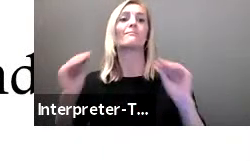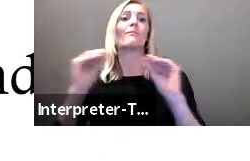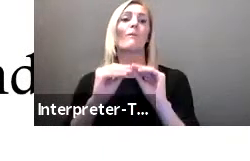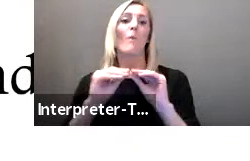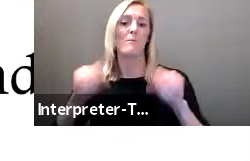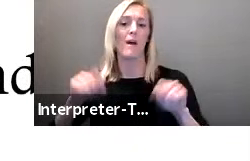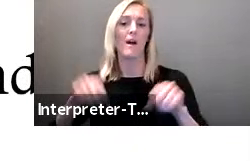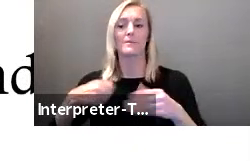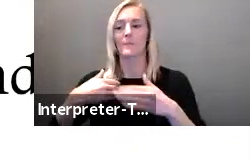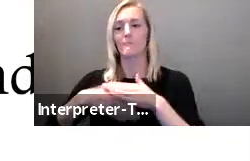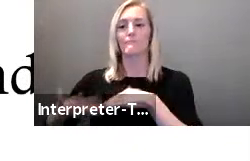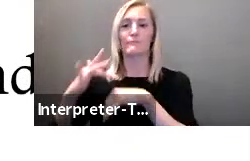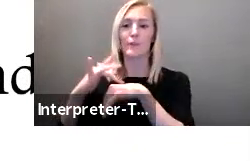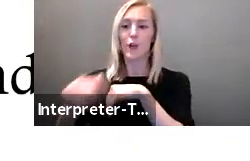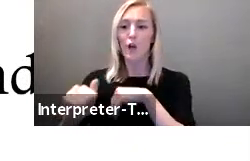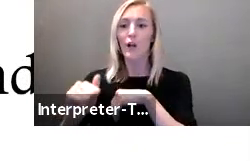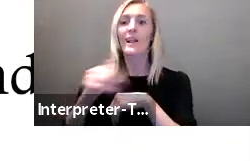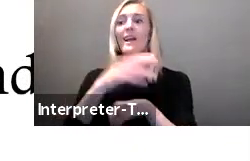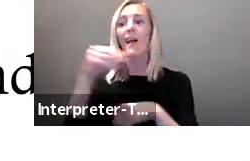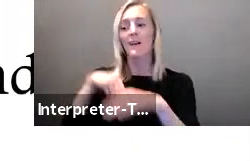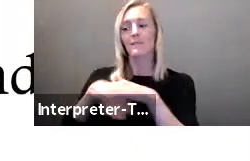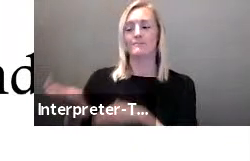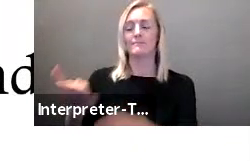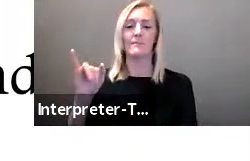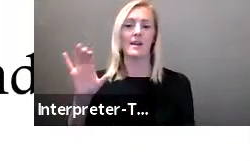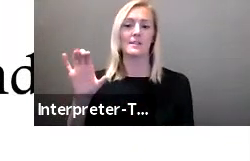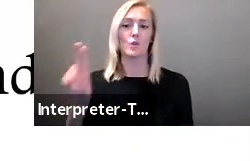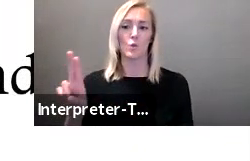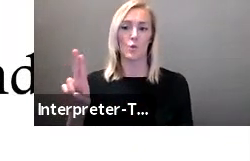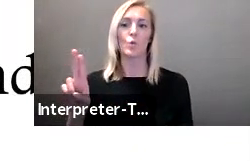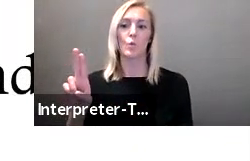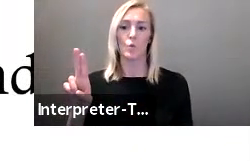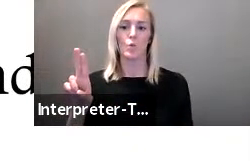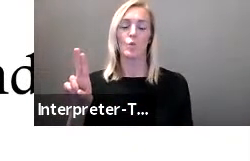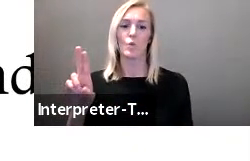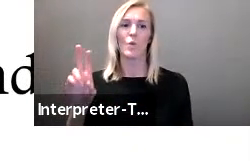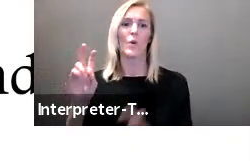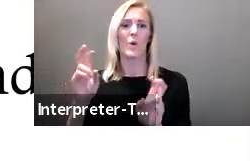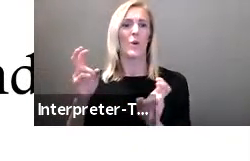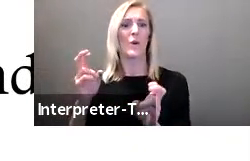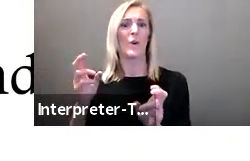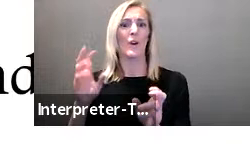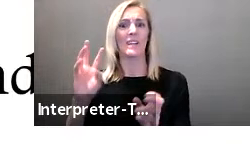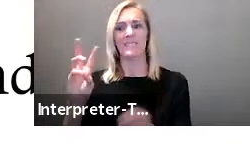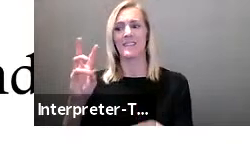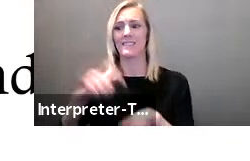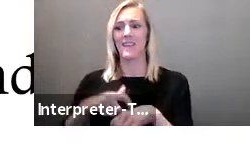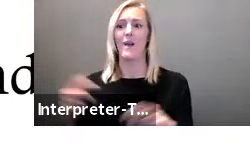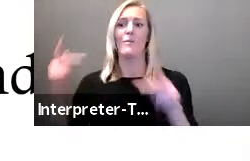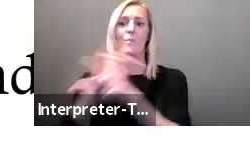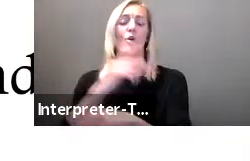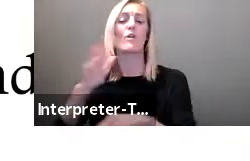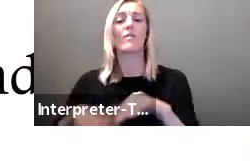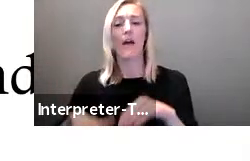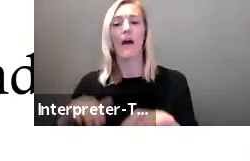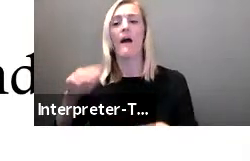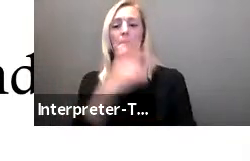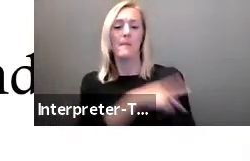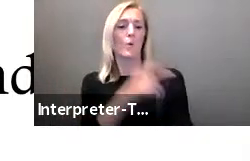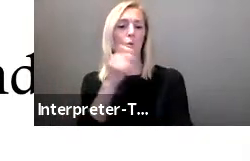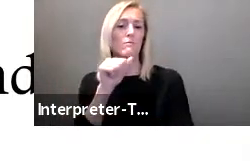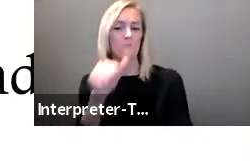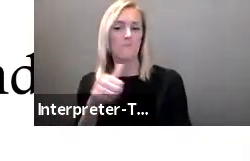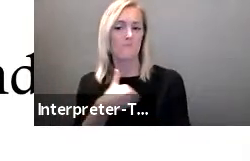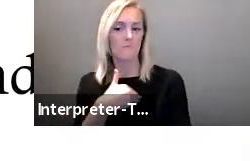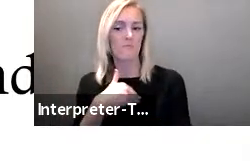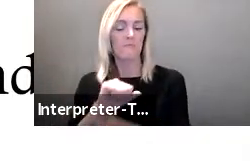the hospital intensive care unit at 6 times a higher rate than non-infected patients. So it is very important